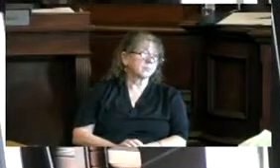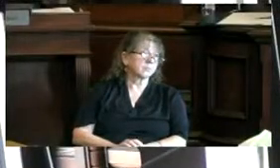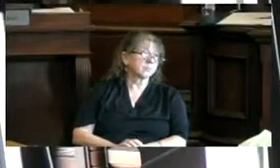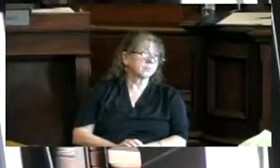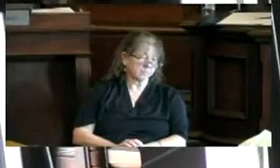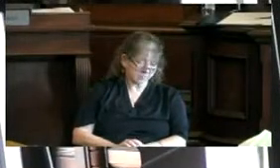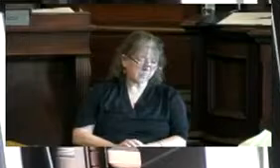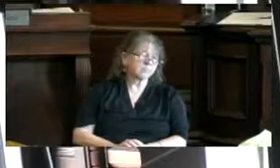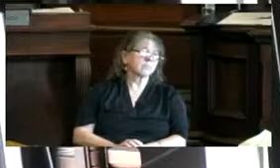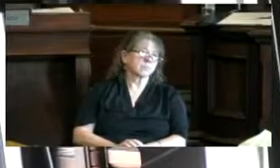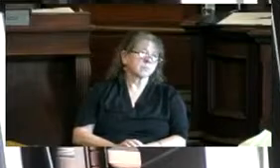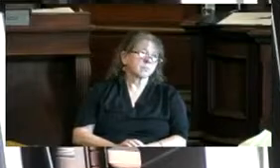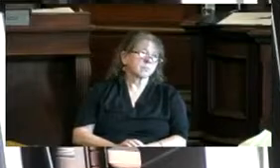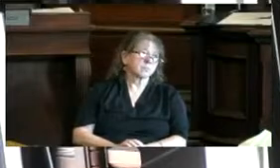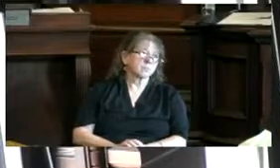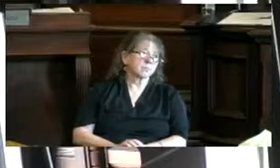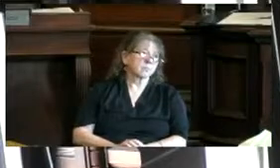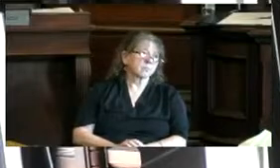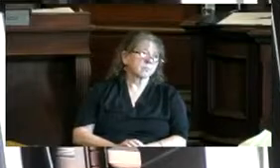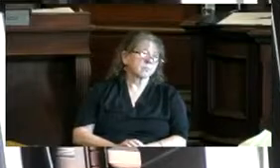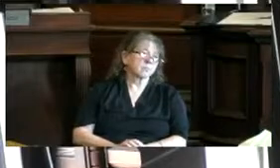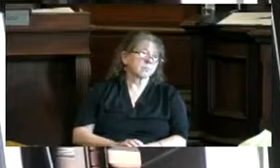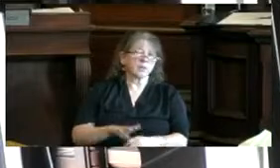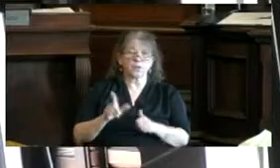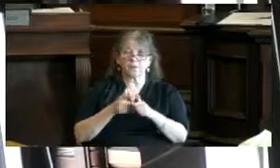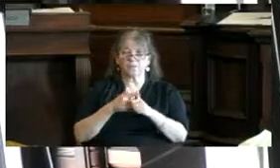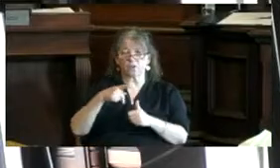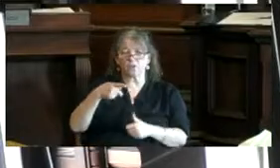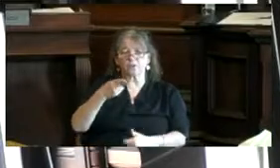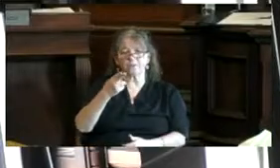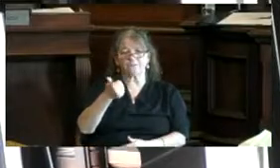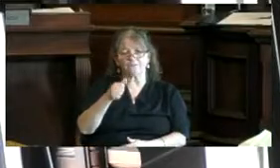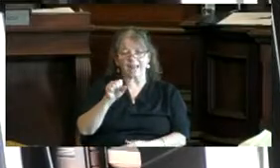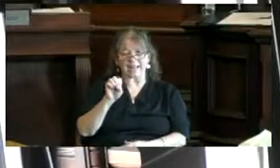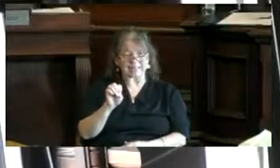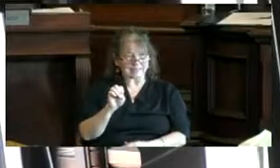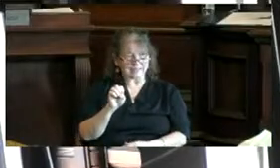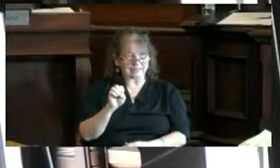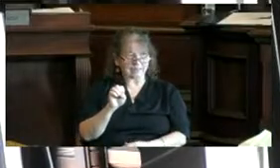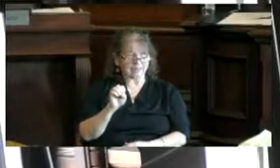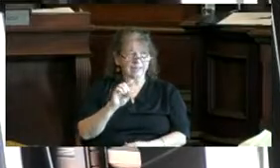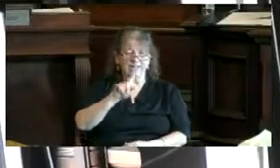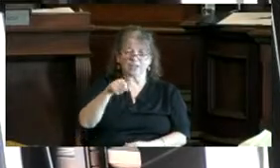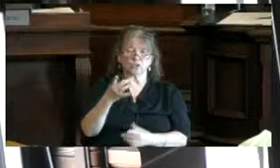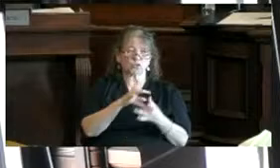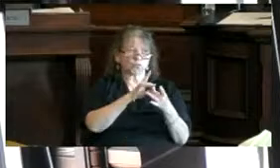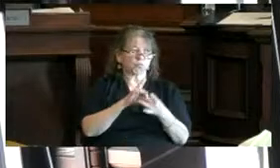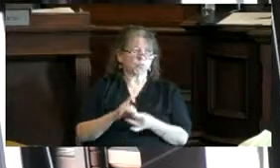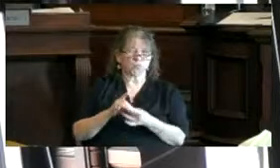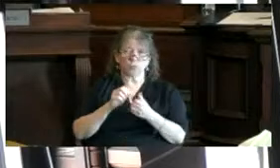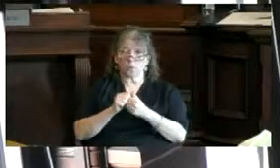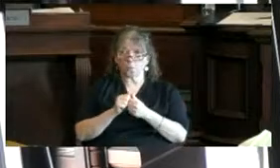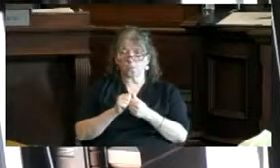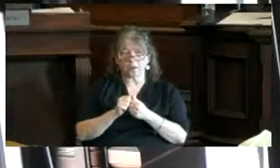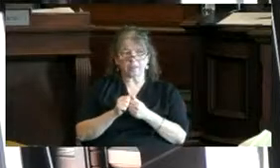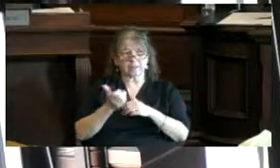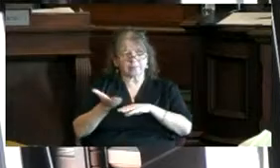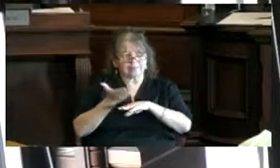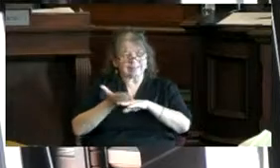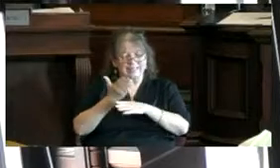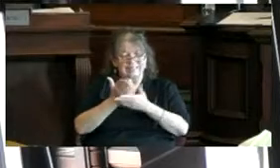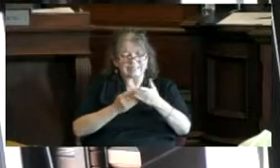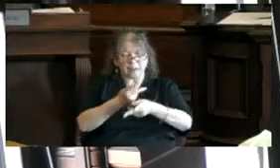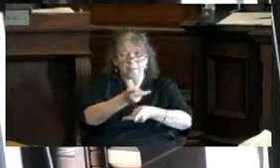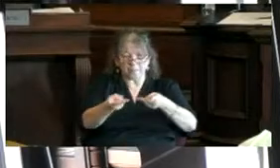Can you hear me? Okay, there we go. So this first phase of improvements is primarily related to restoring some areas that have